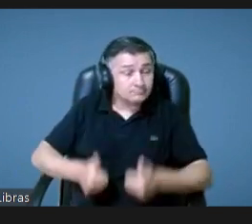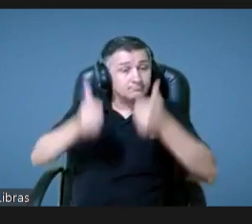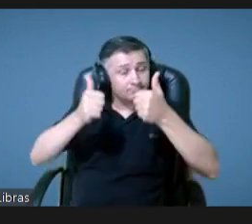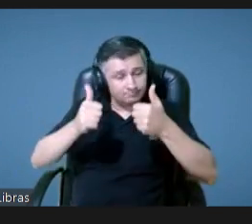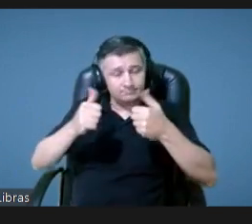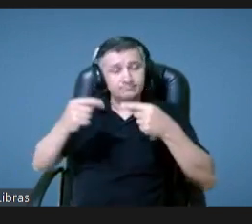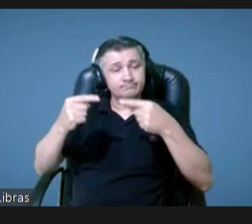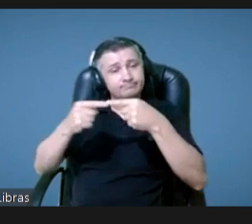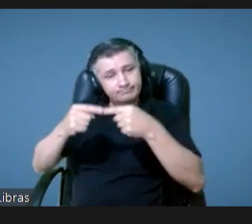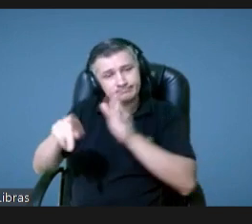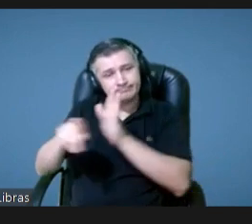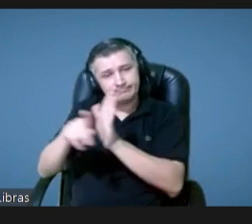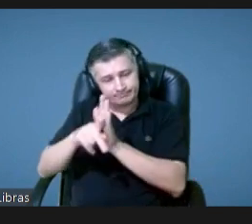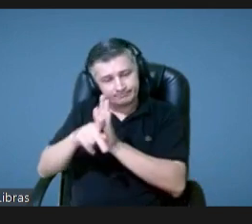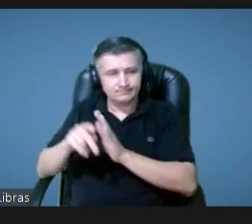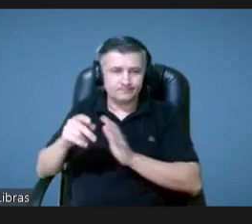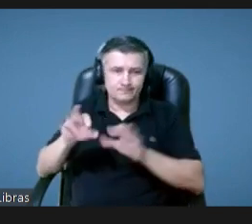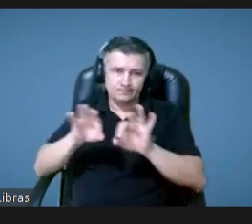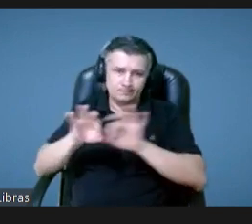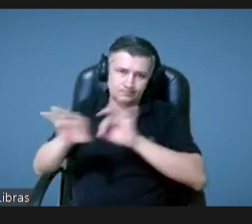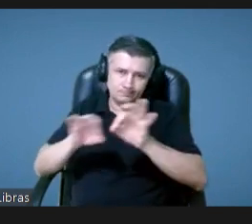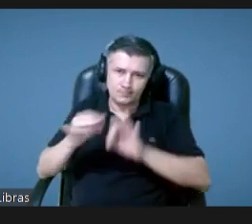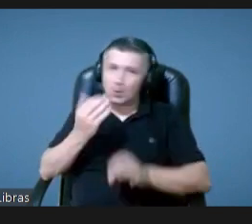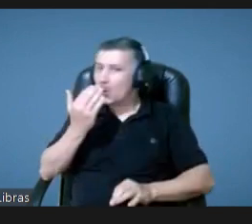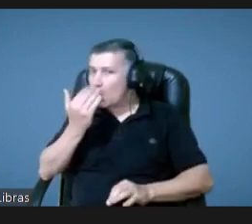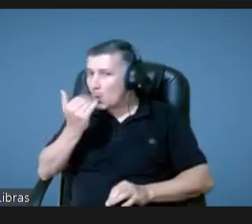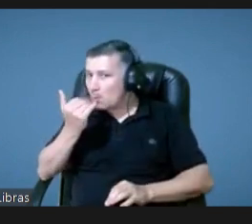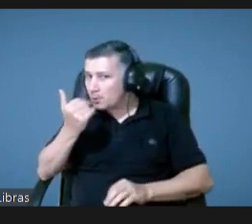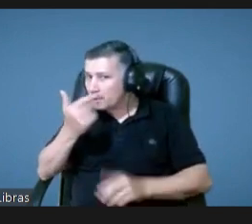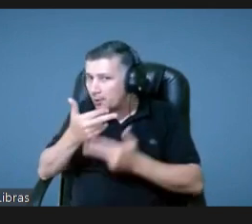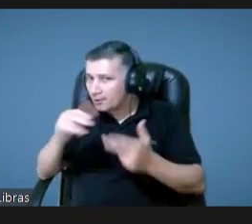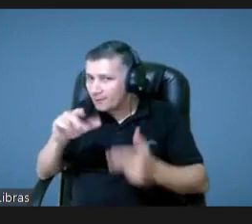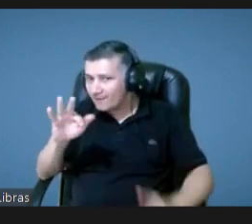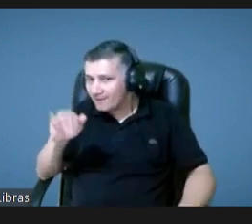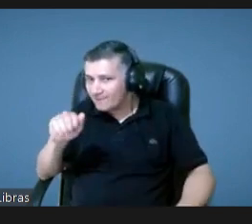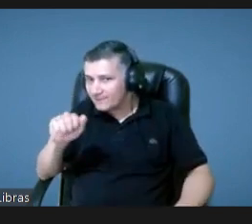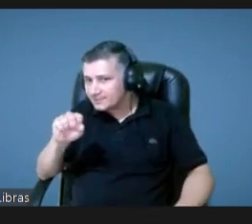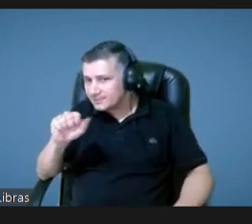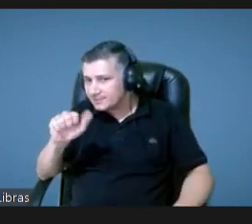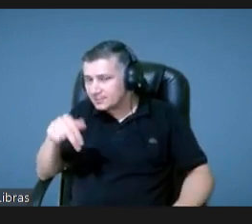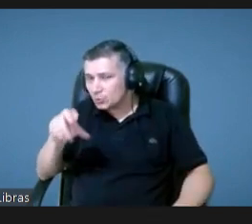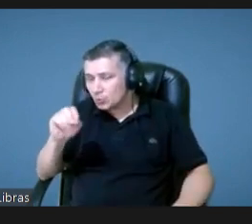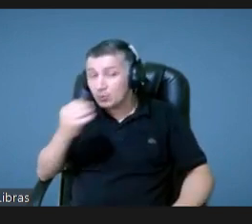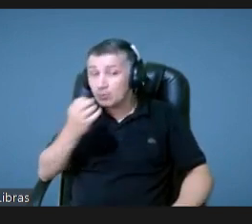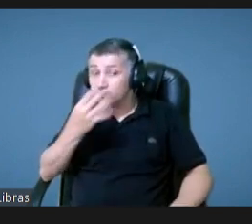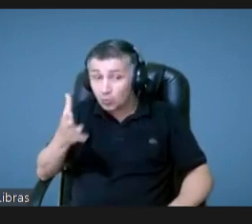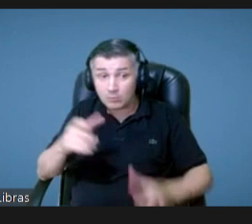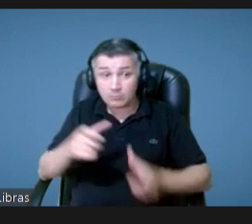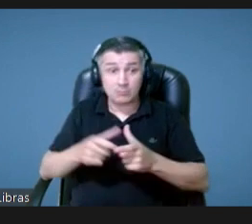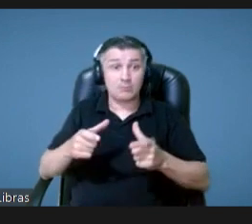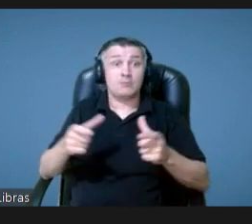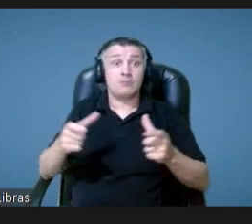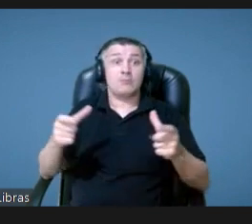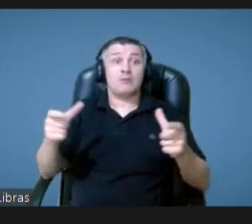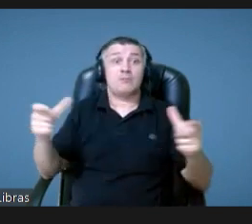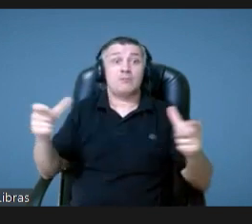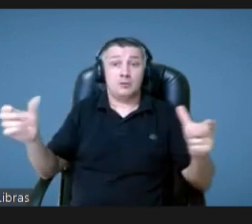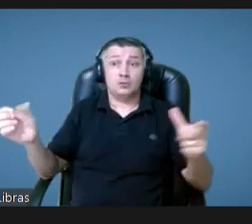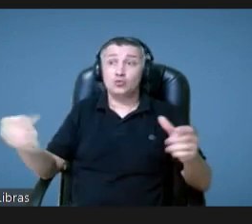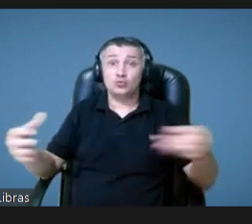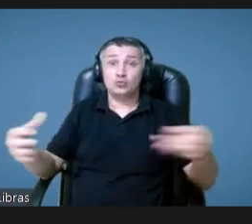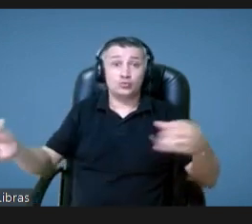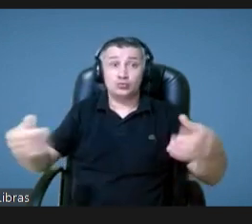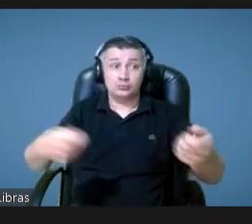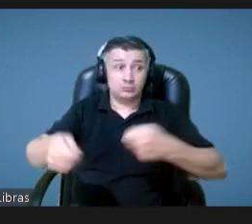and attests to the excellence of the Fasano hospitality and gastronomy. And this